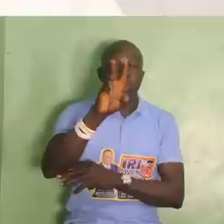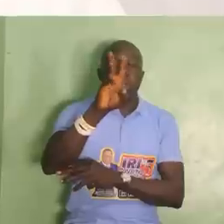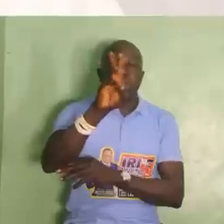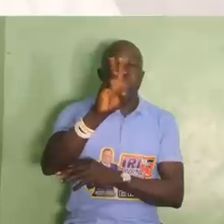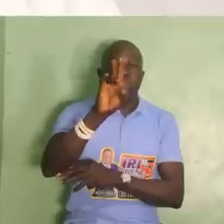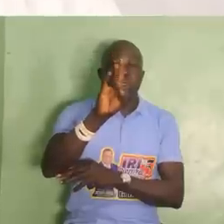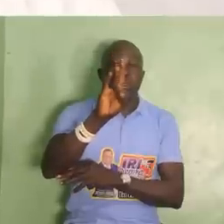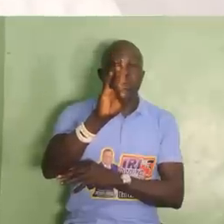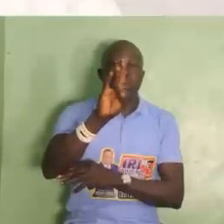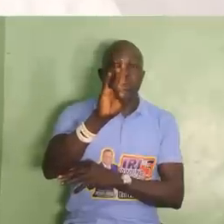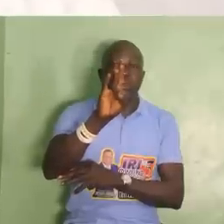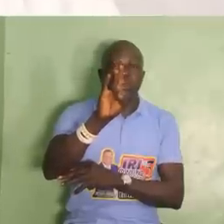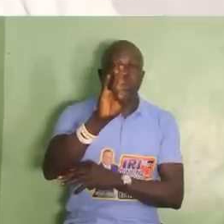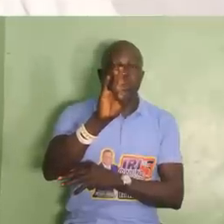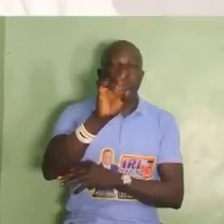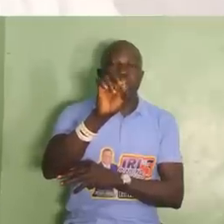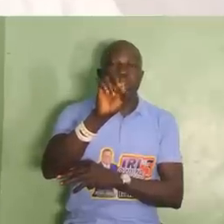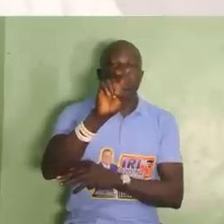Don't forget.